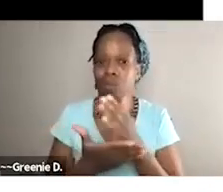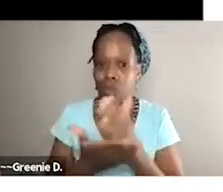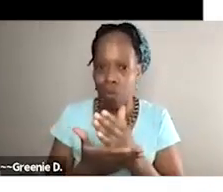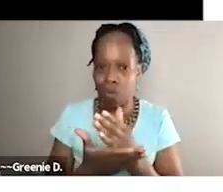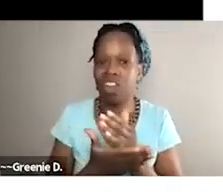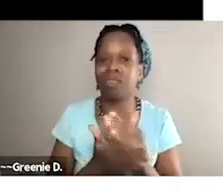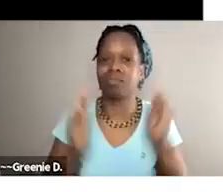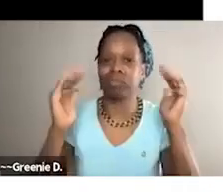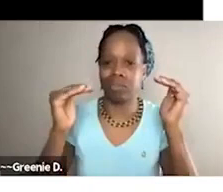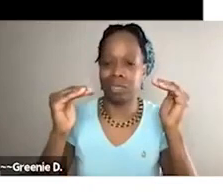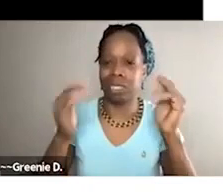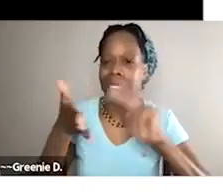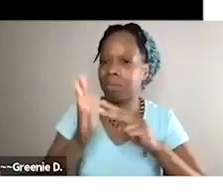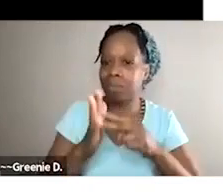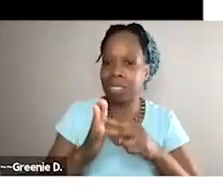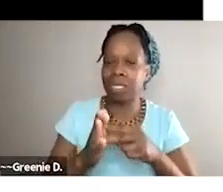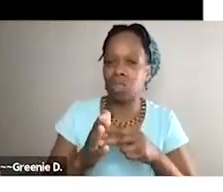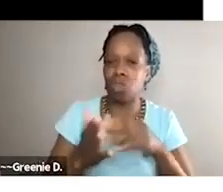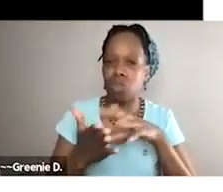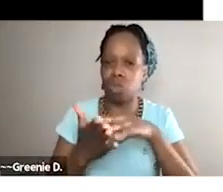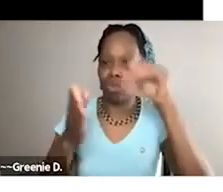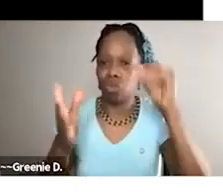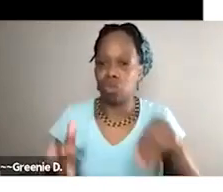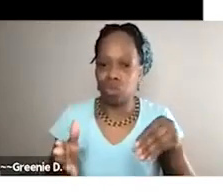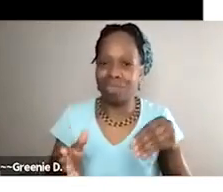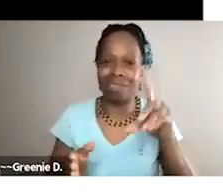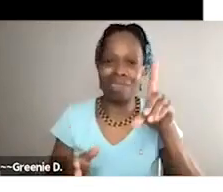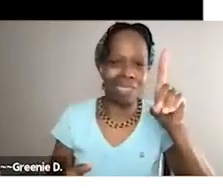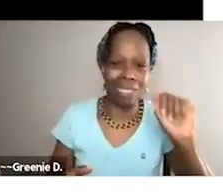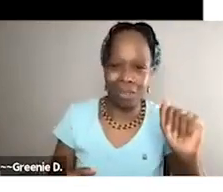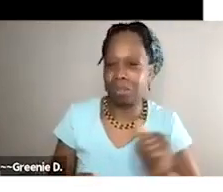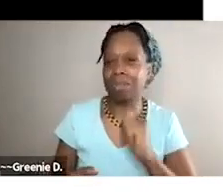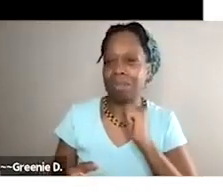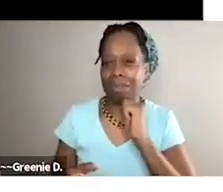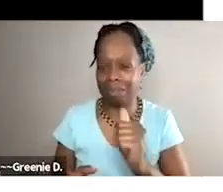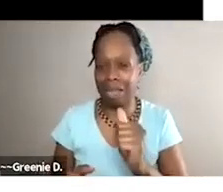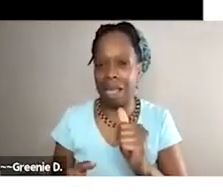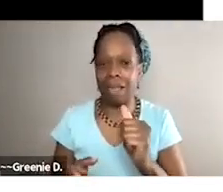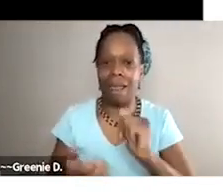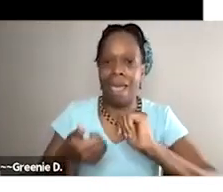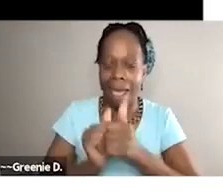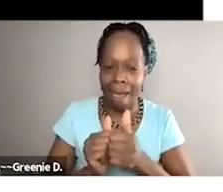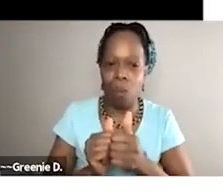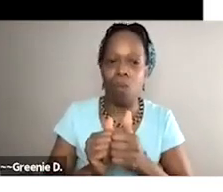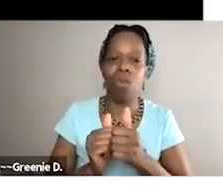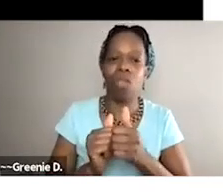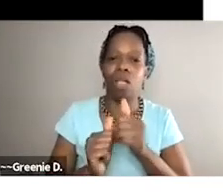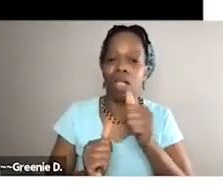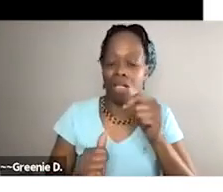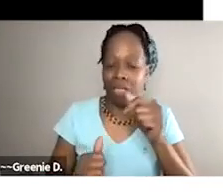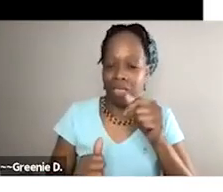of assigning the expectation. It's more a knowledge of the student and their learning style and their learning